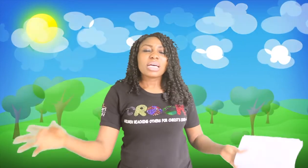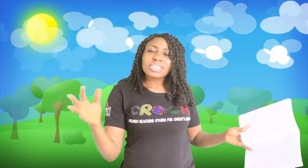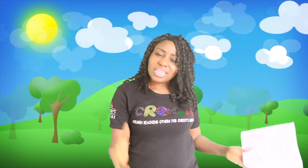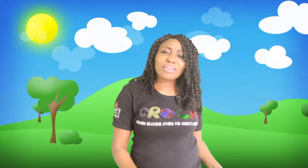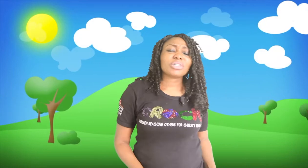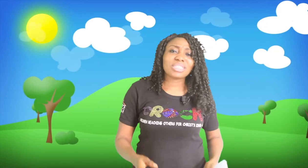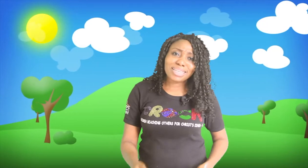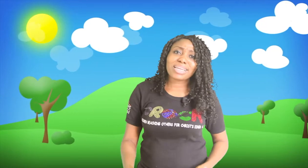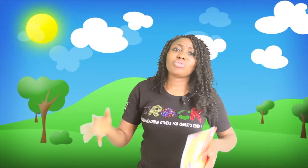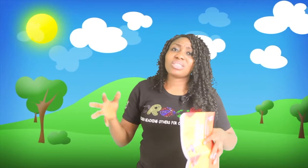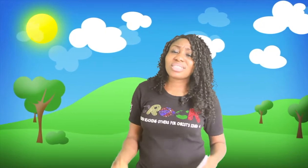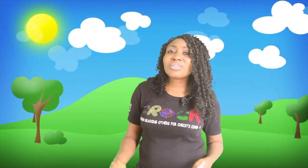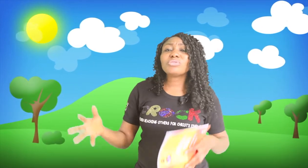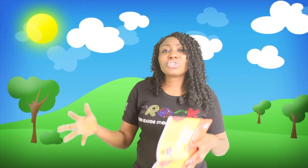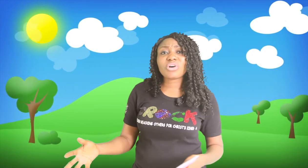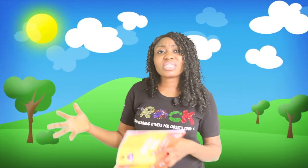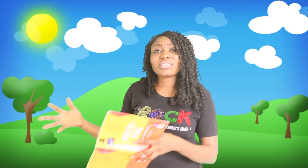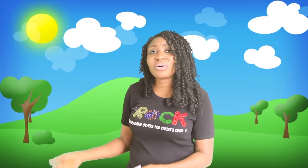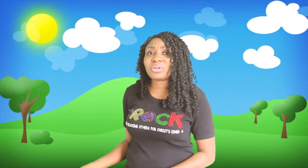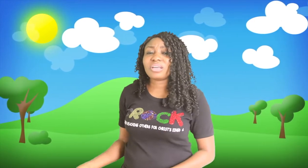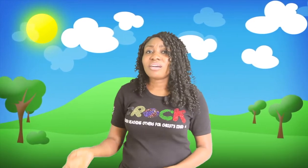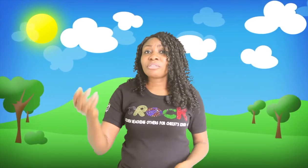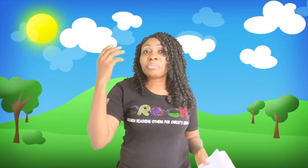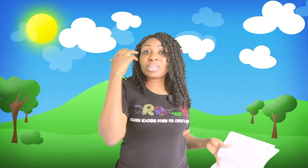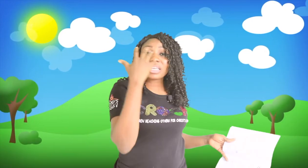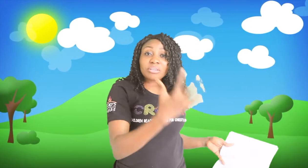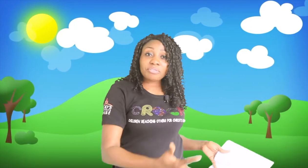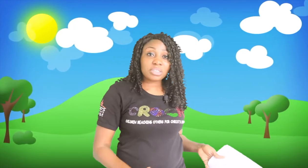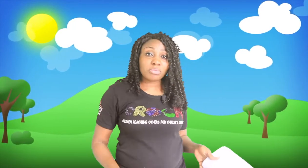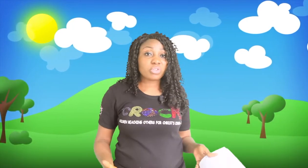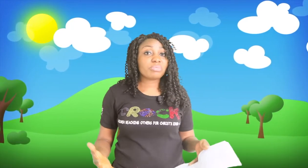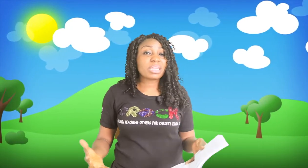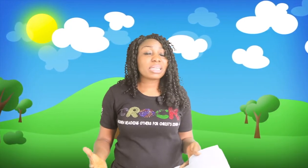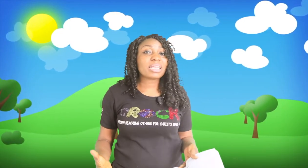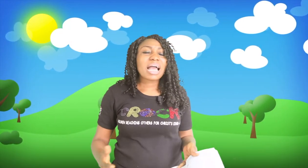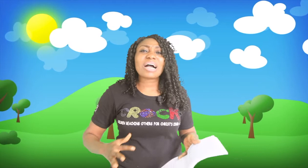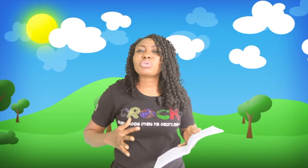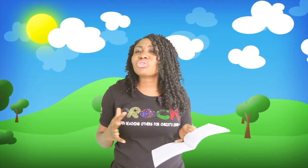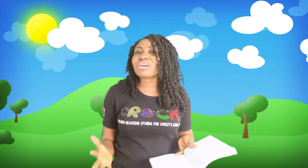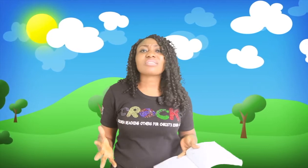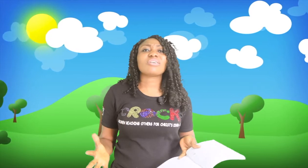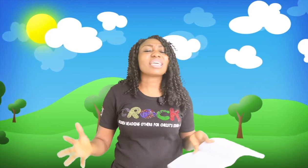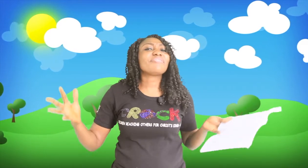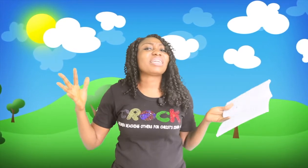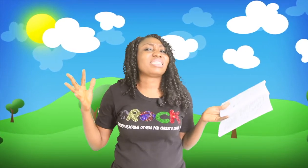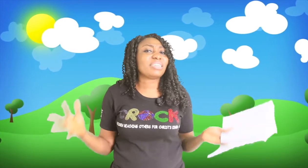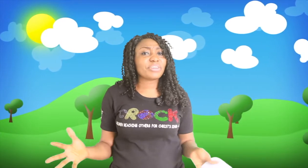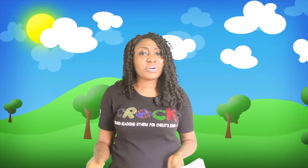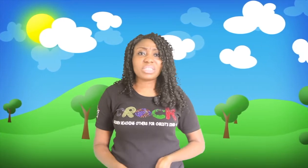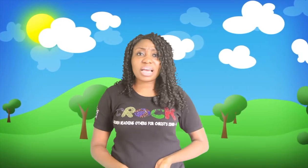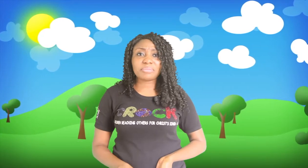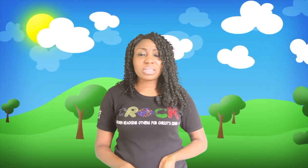wailing, Jairus decided to still trust God. From the beginning of this month, we've been learning how to trust God even